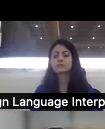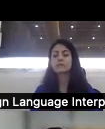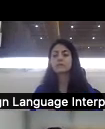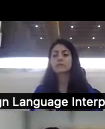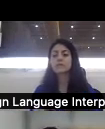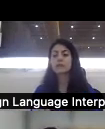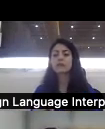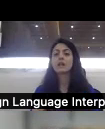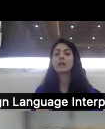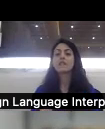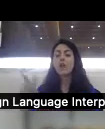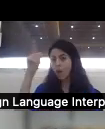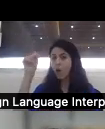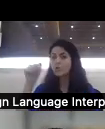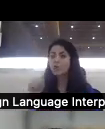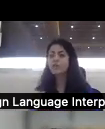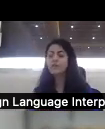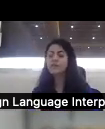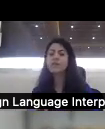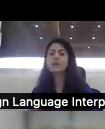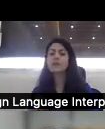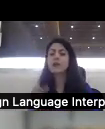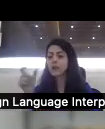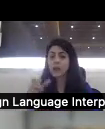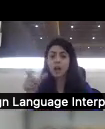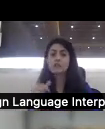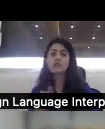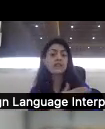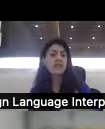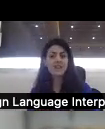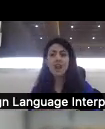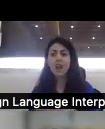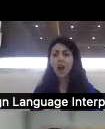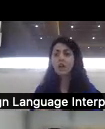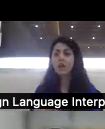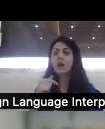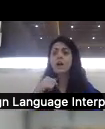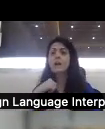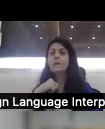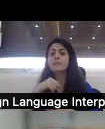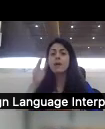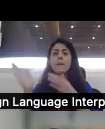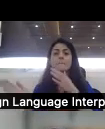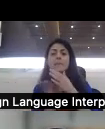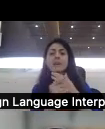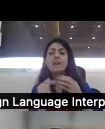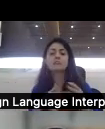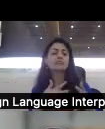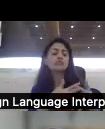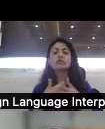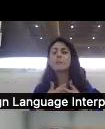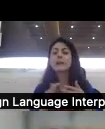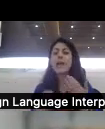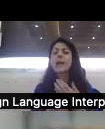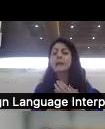that focuses on poverty and one that really addresses life cycle vulnerability in an inclusive manner. So this, I think, is a defining factor for the